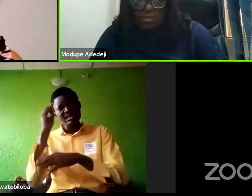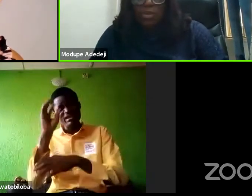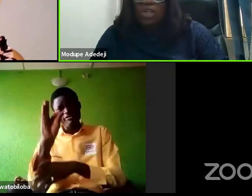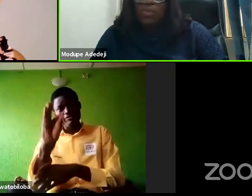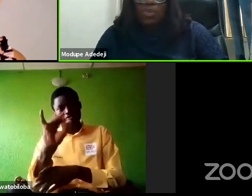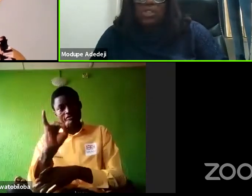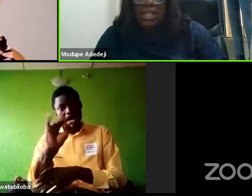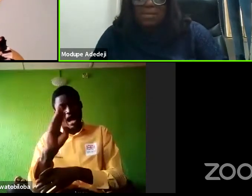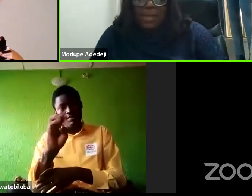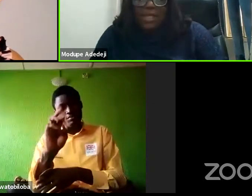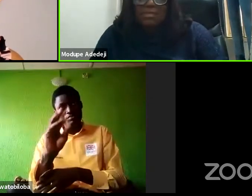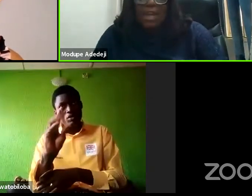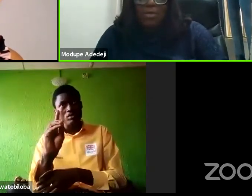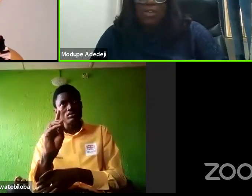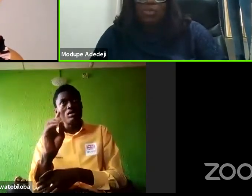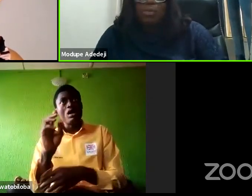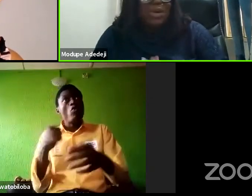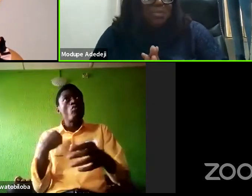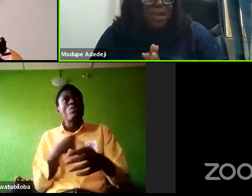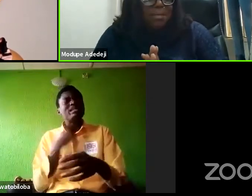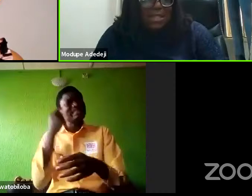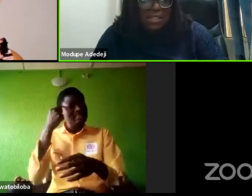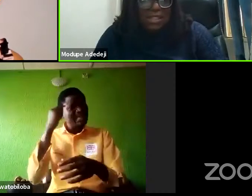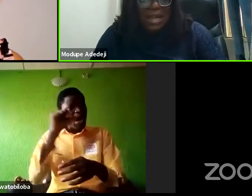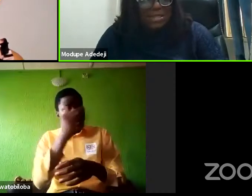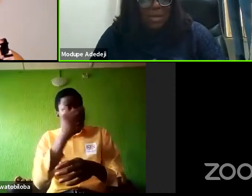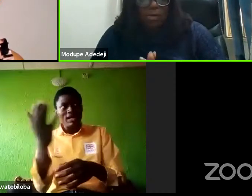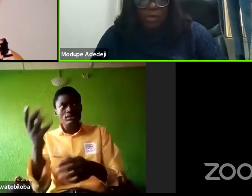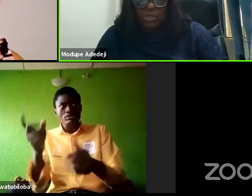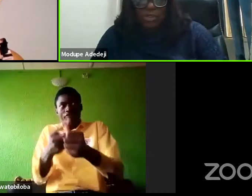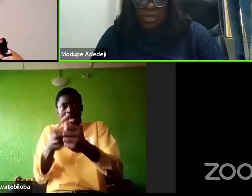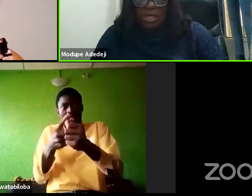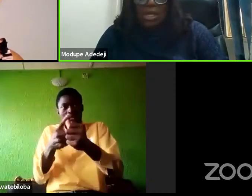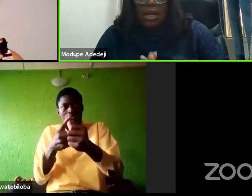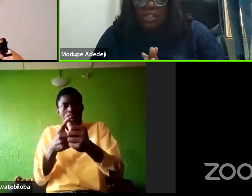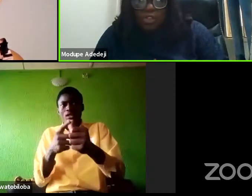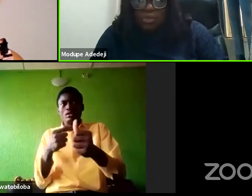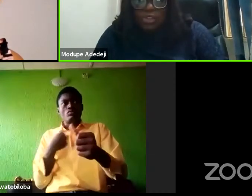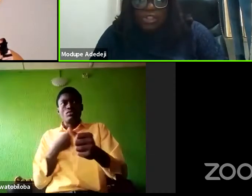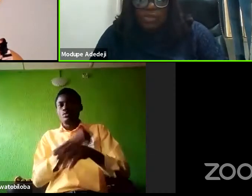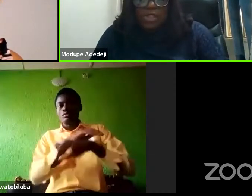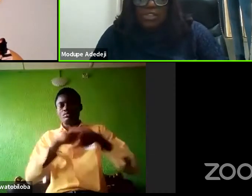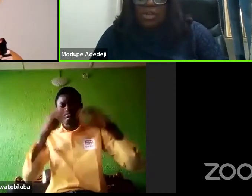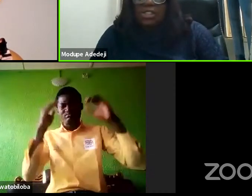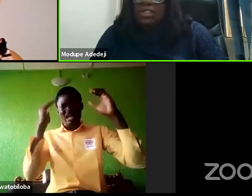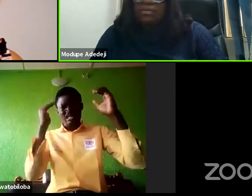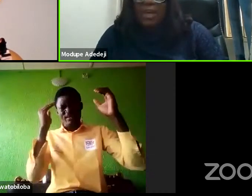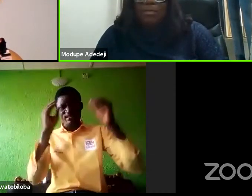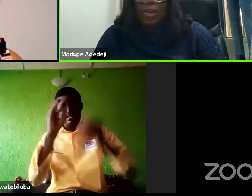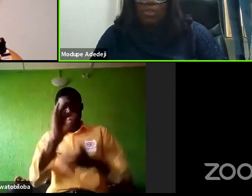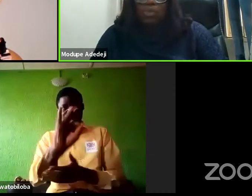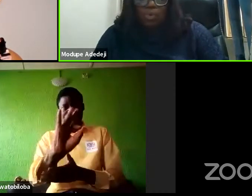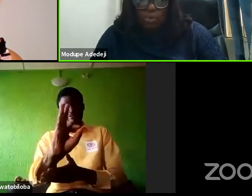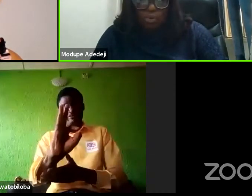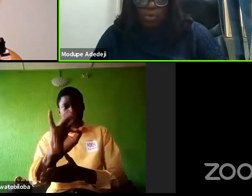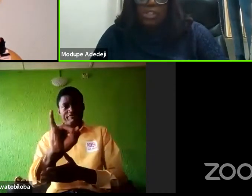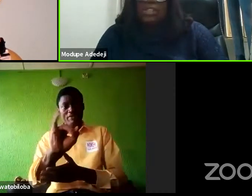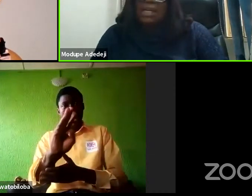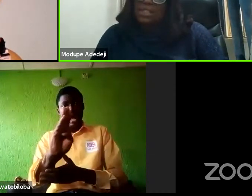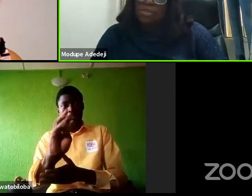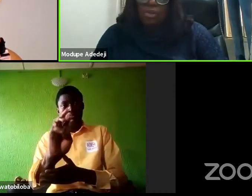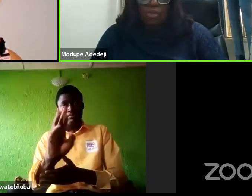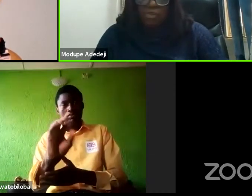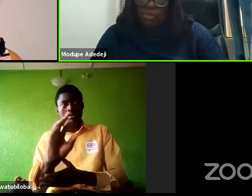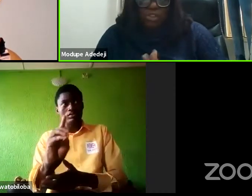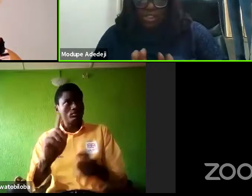fibroid, because we don't expect fibroid to be problematic at menopause. Estrogen, what is causing fibroid to go through